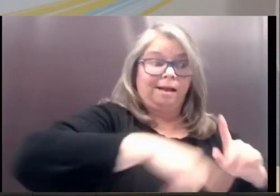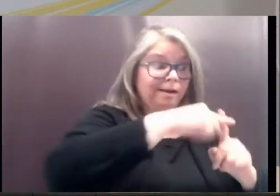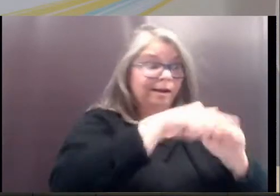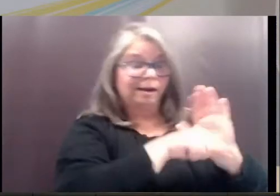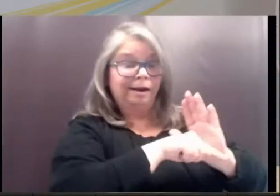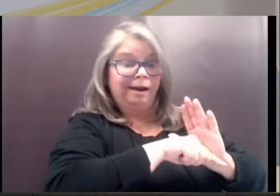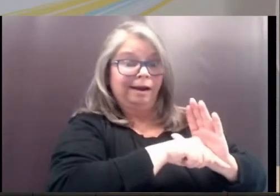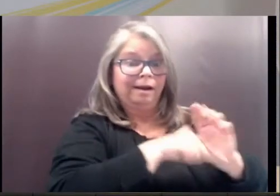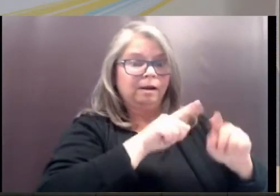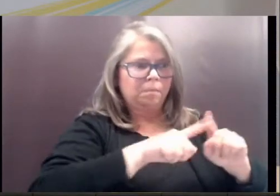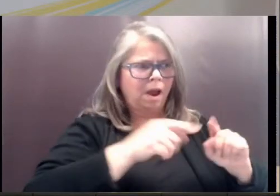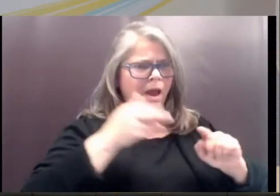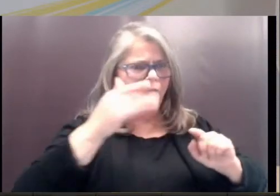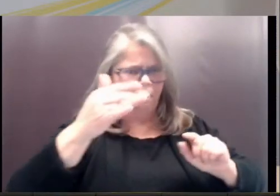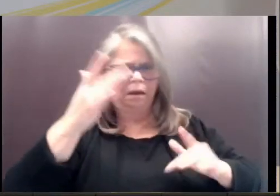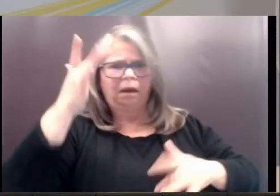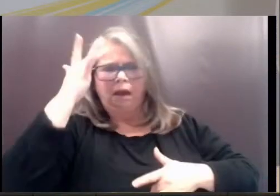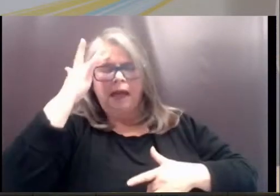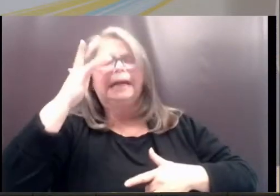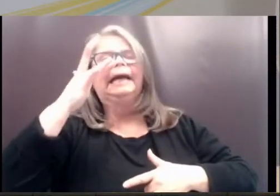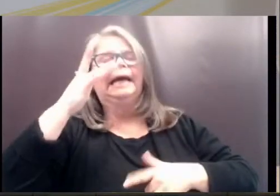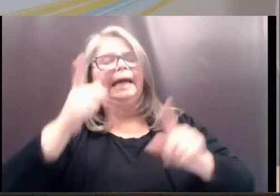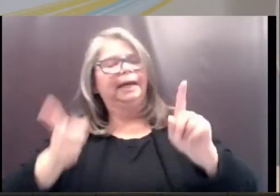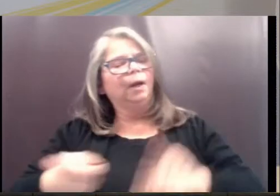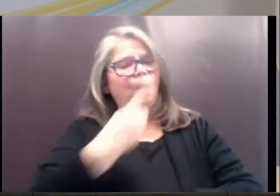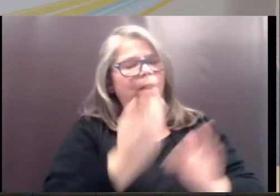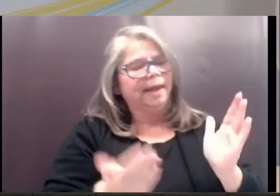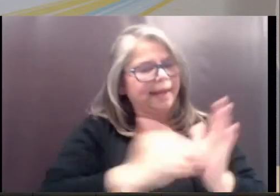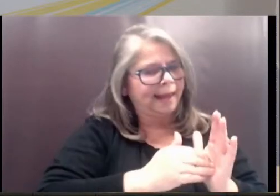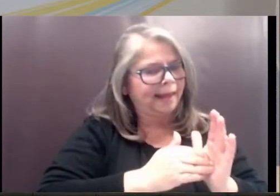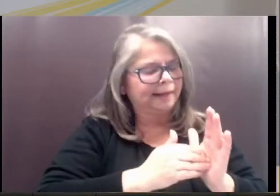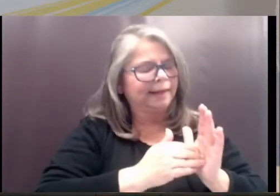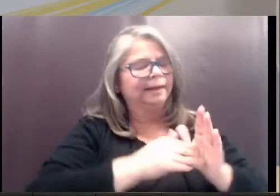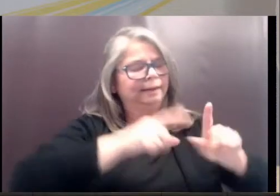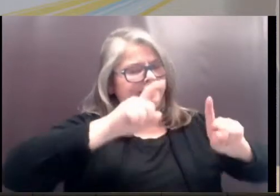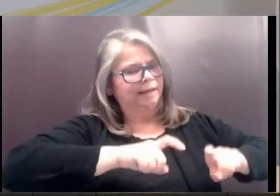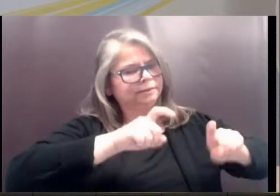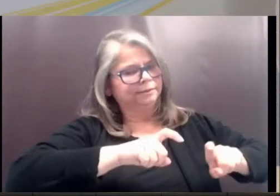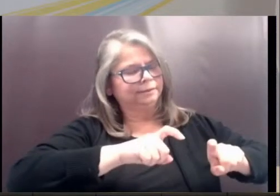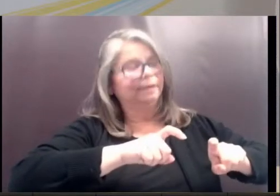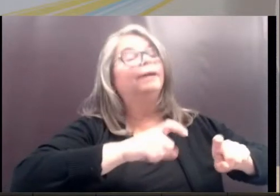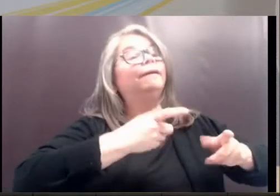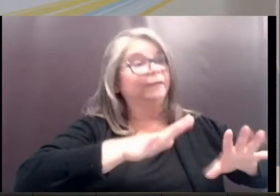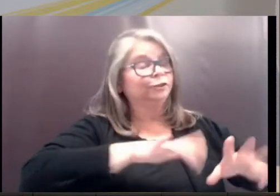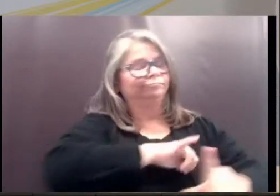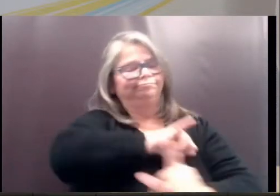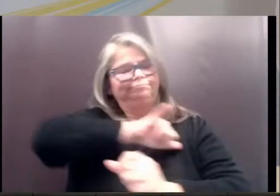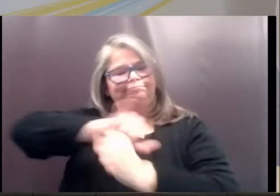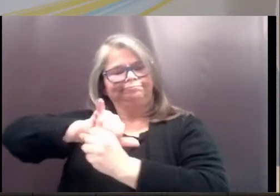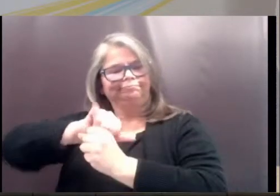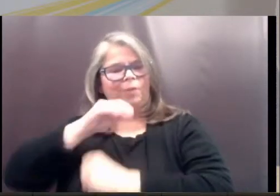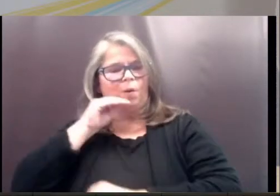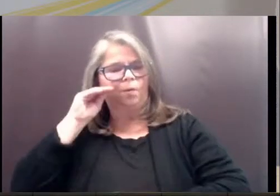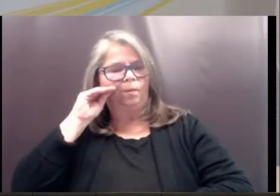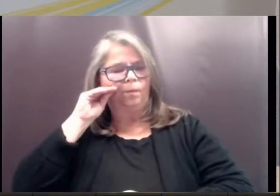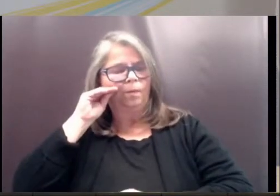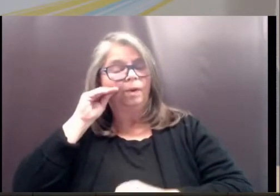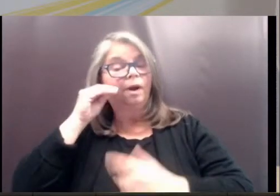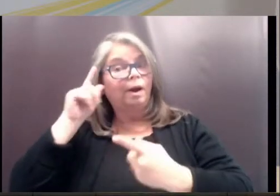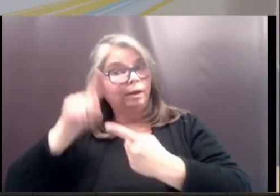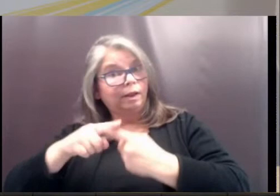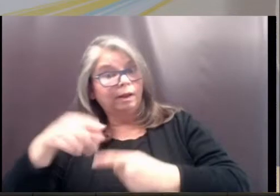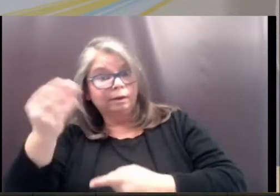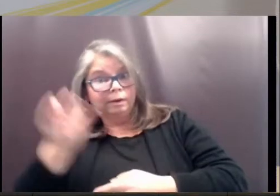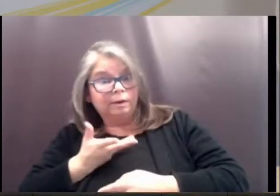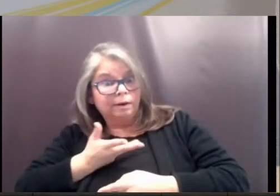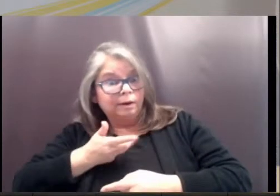be retested and then isolate until your result comes back if you're symptomatic. And I know Marion will be sharing more